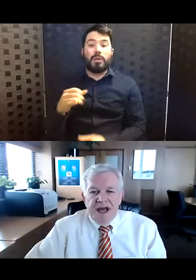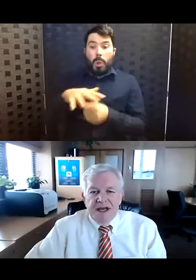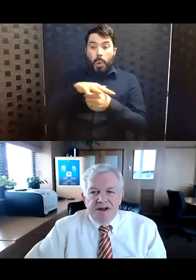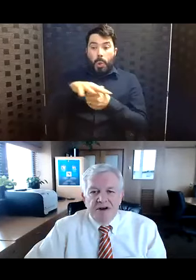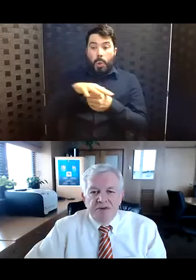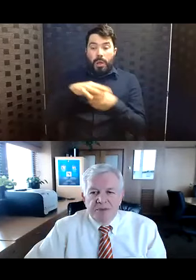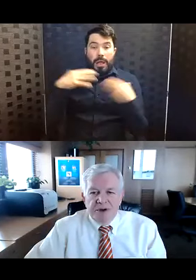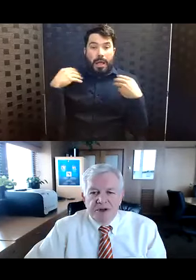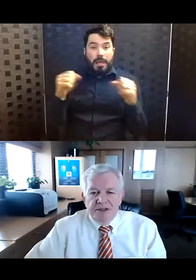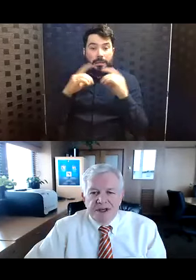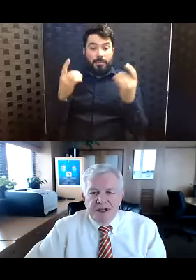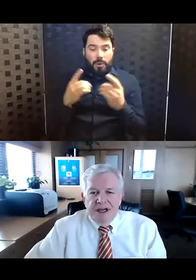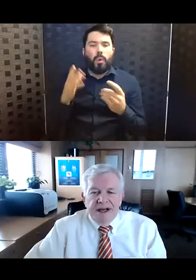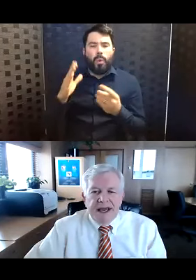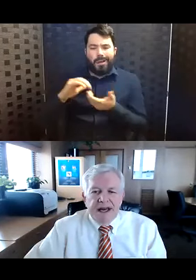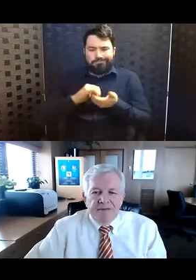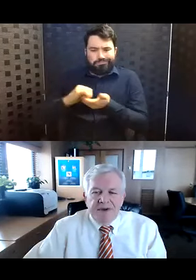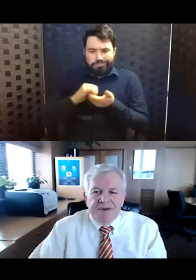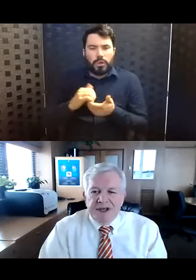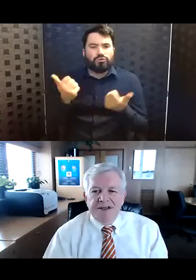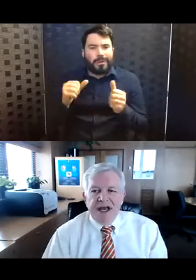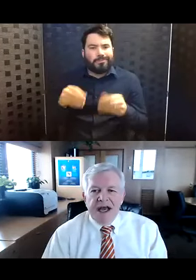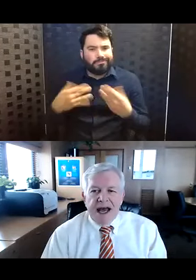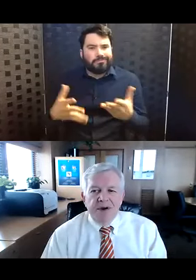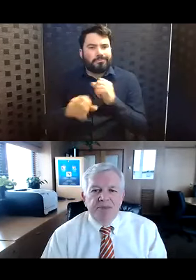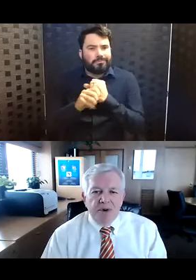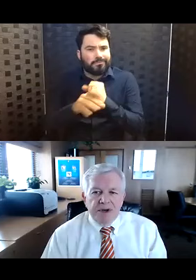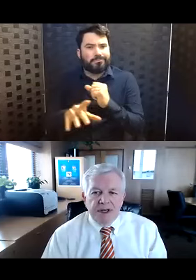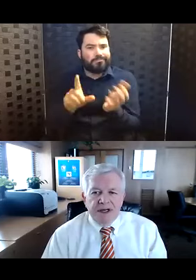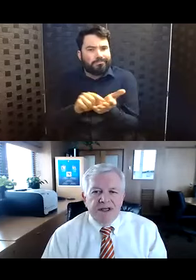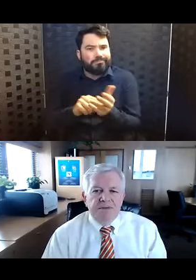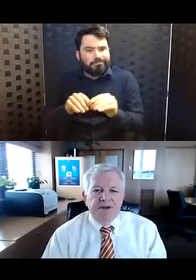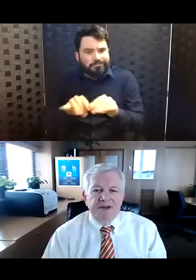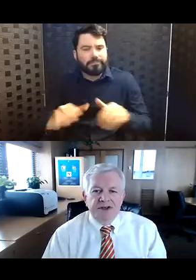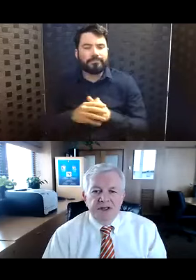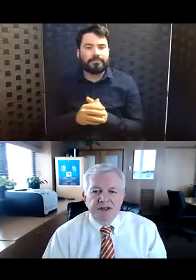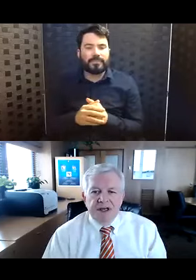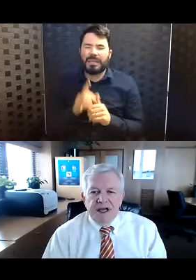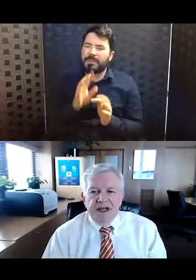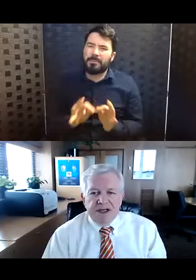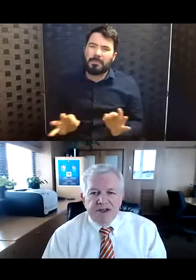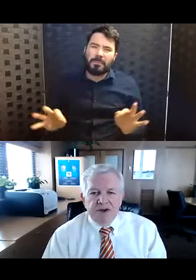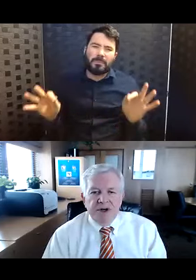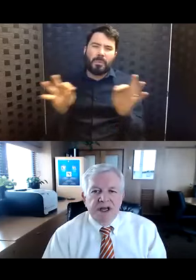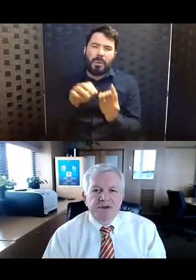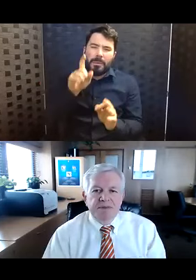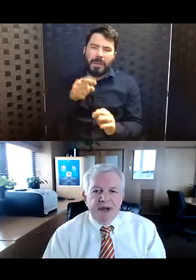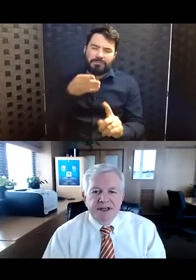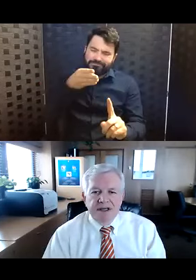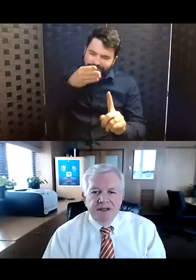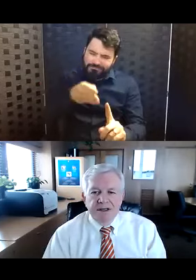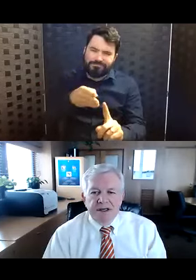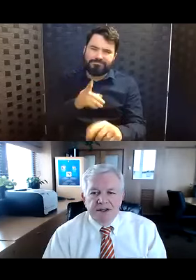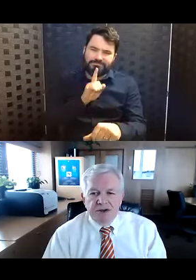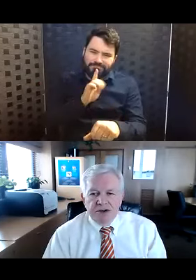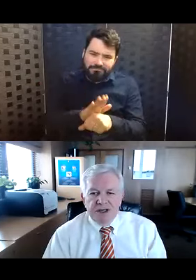place ads in our own communities. And I can't emphasize how important it is to be vigilant and intentional when it comes to